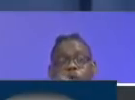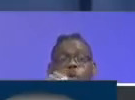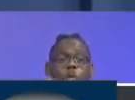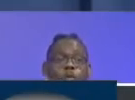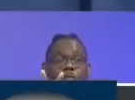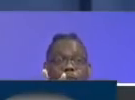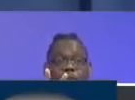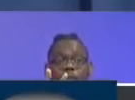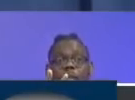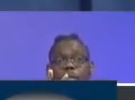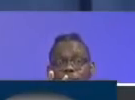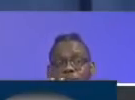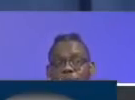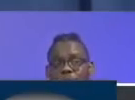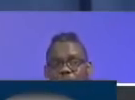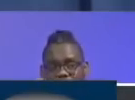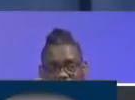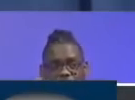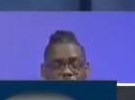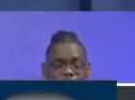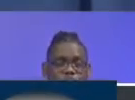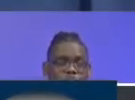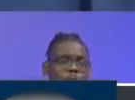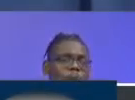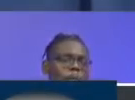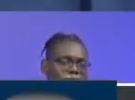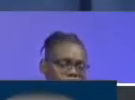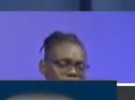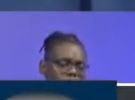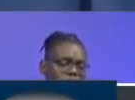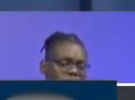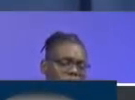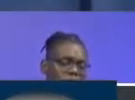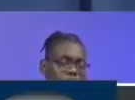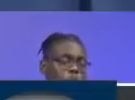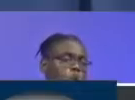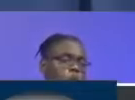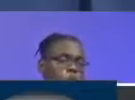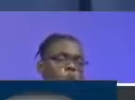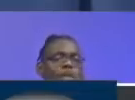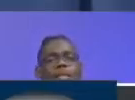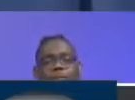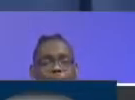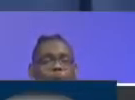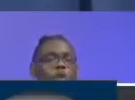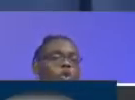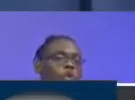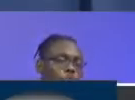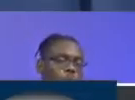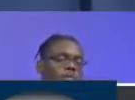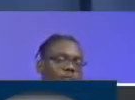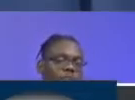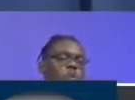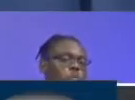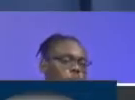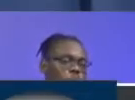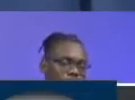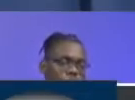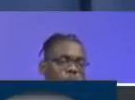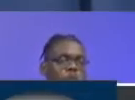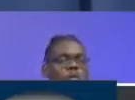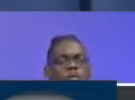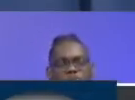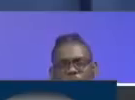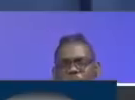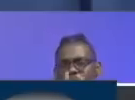adds another vaccine to the armory of vaccines approved by WHO. So it's Covovax. Its